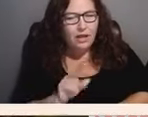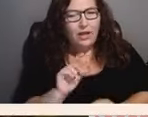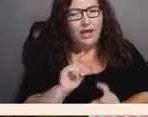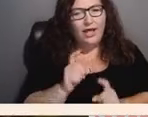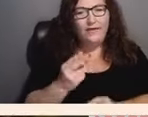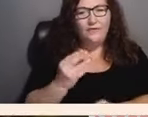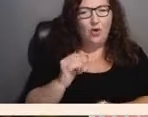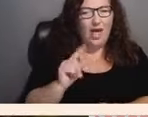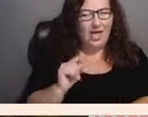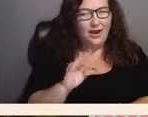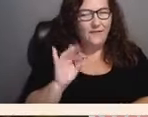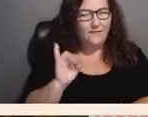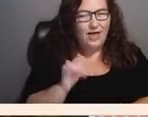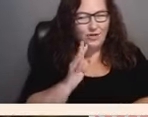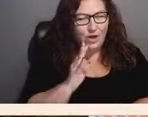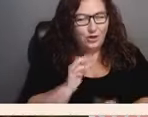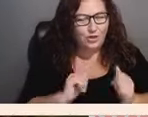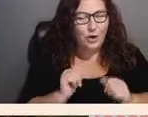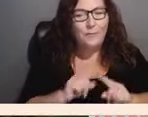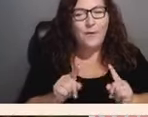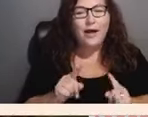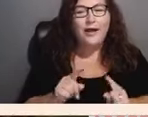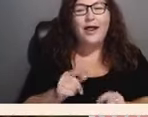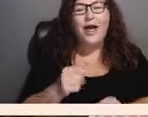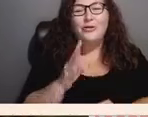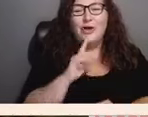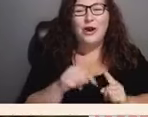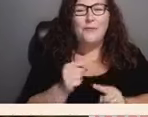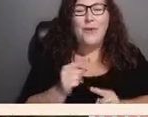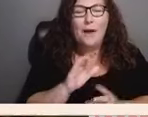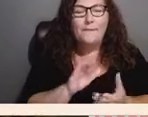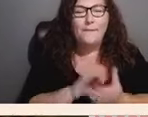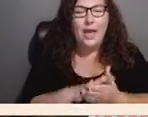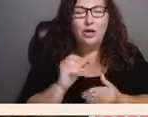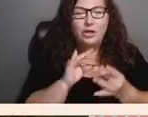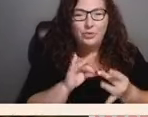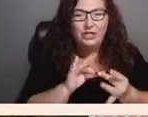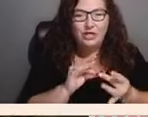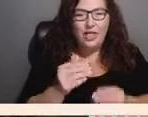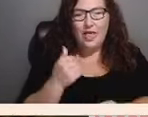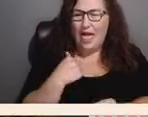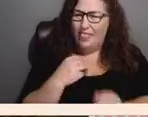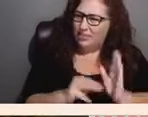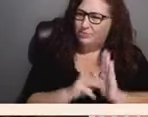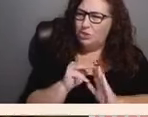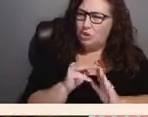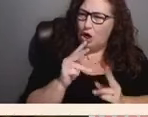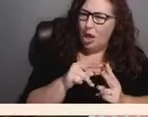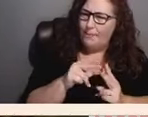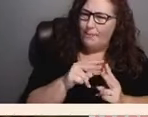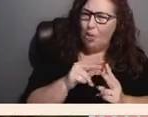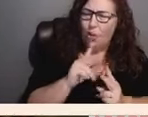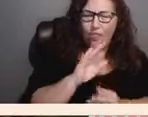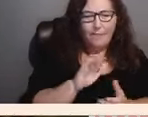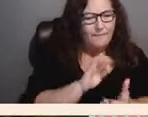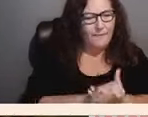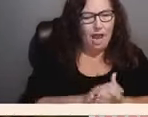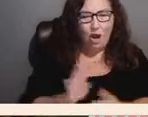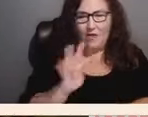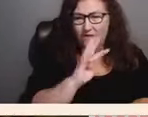were talking about marriage and relationship, but they had this mature couple. They have been married 40